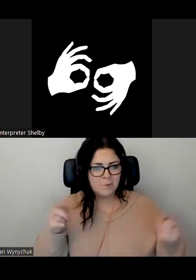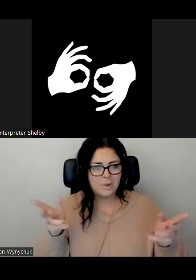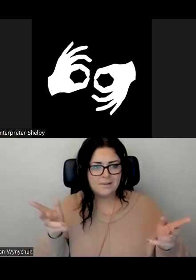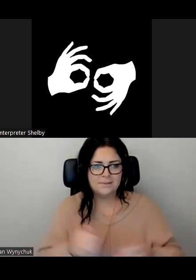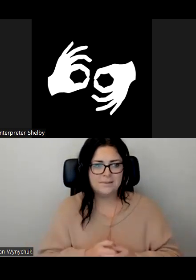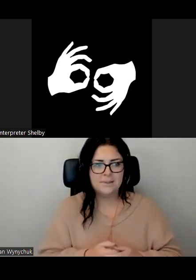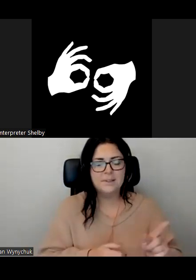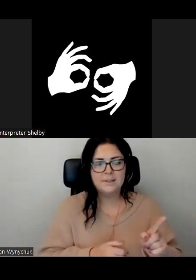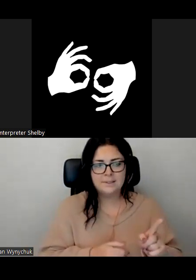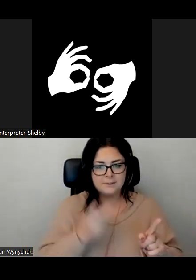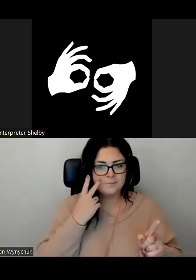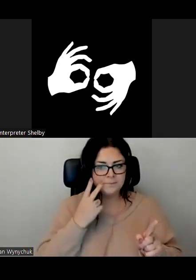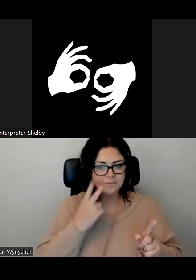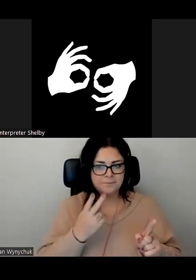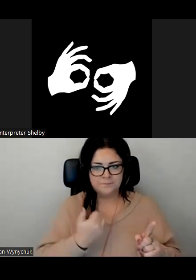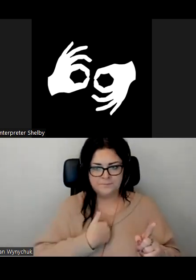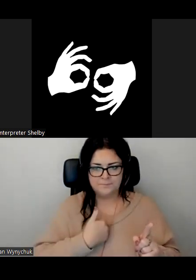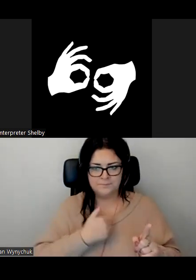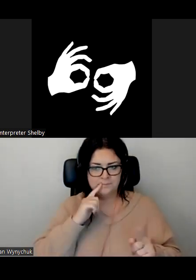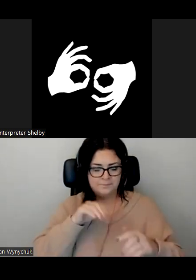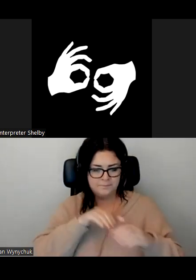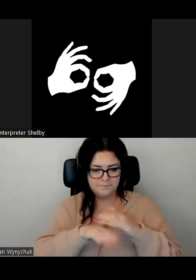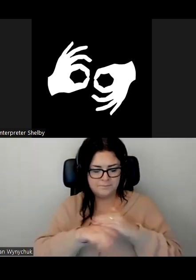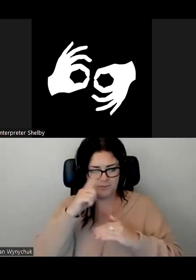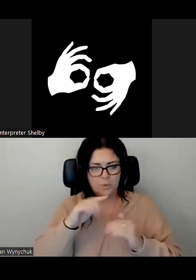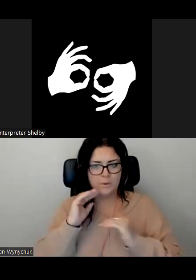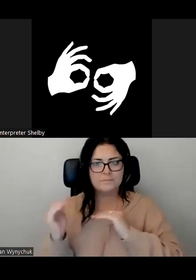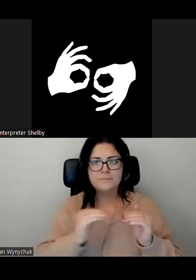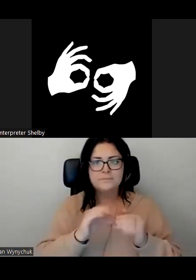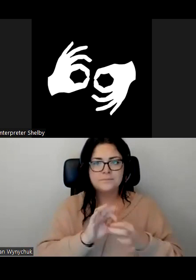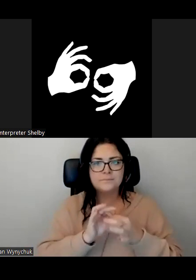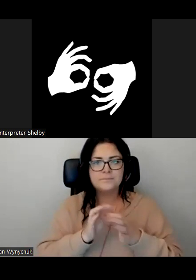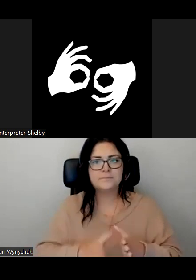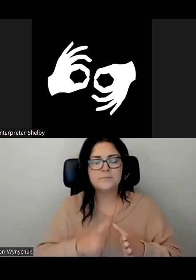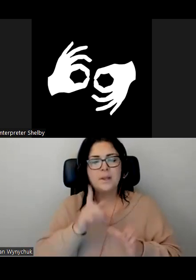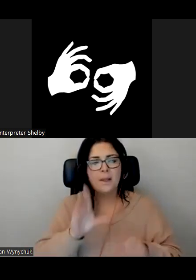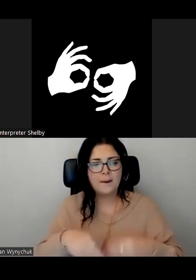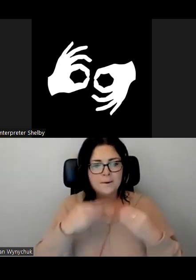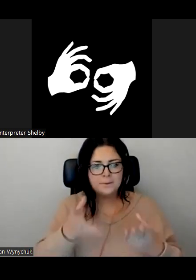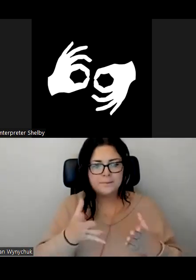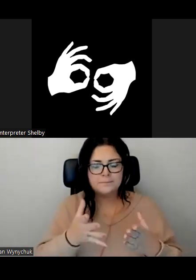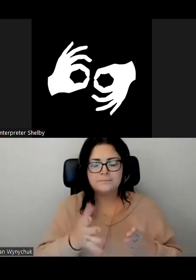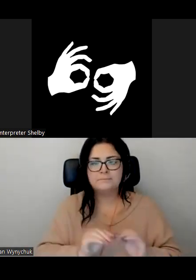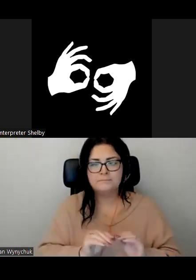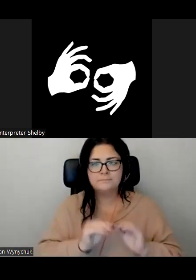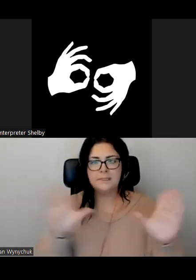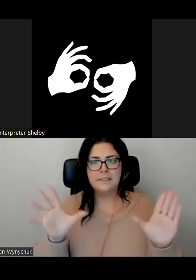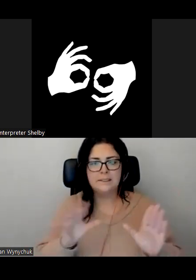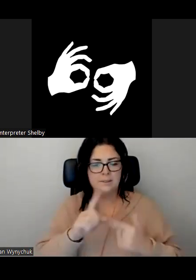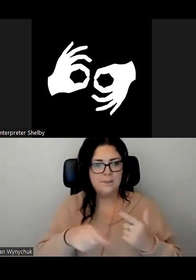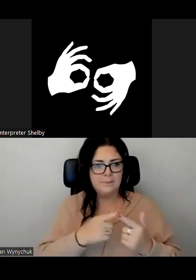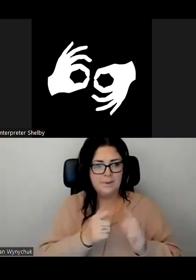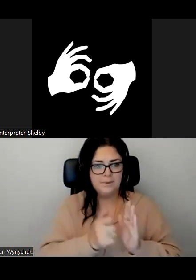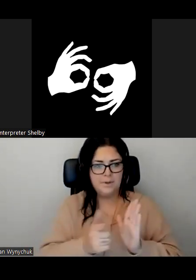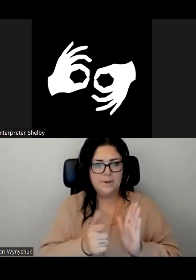difference. For me, as an access to justice coordinator, I can provide you with the clear-cut law. So you have